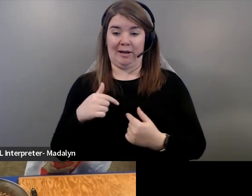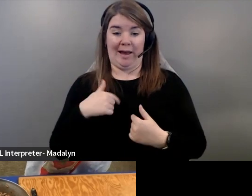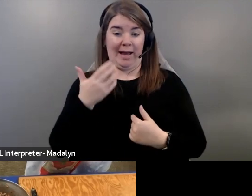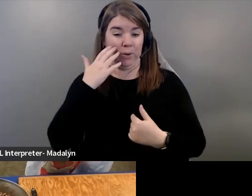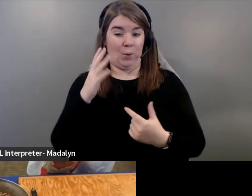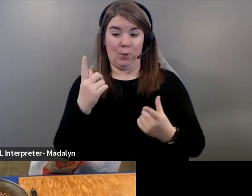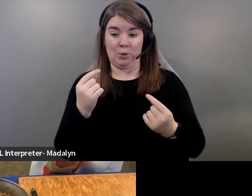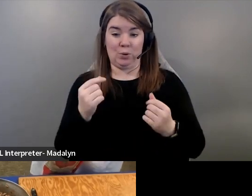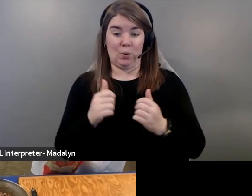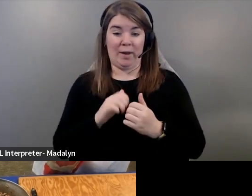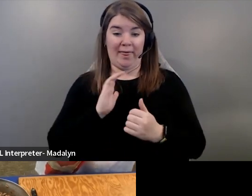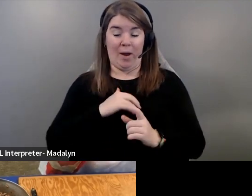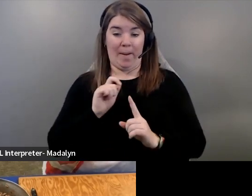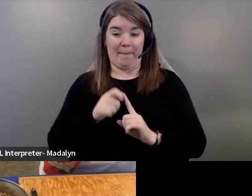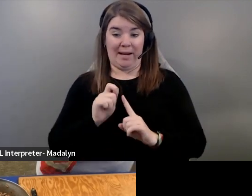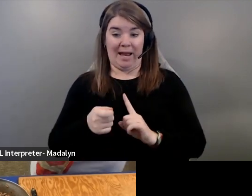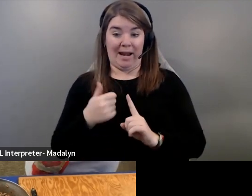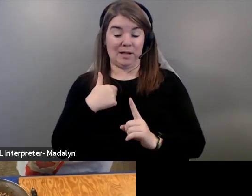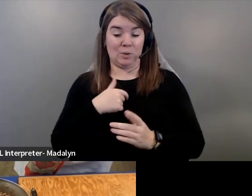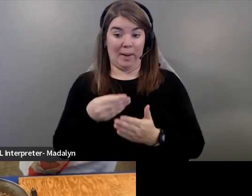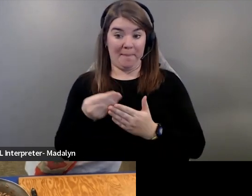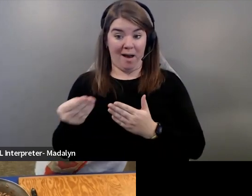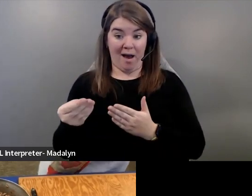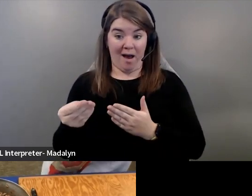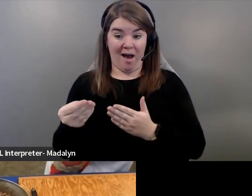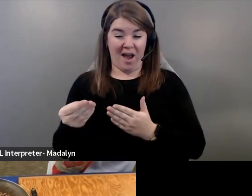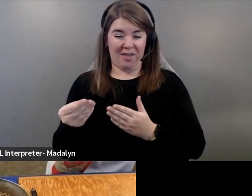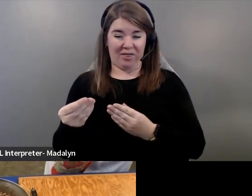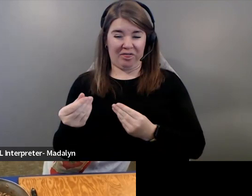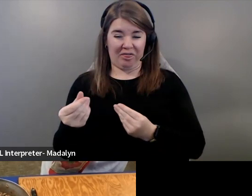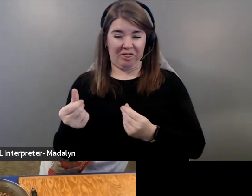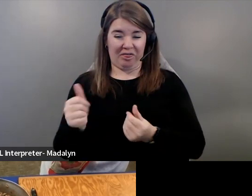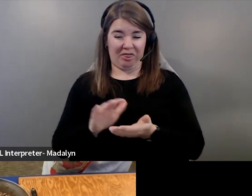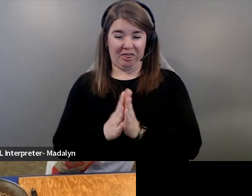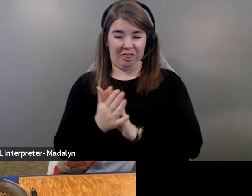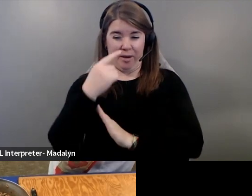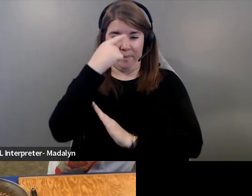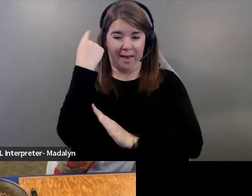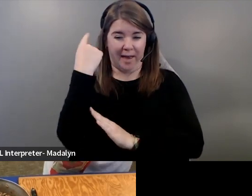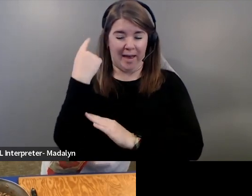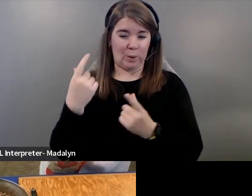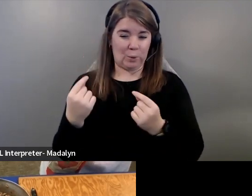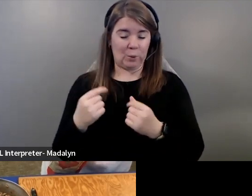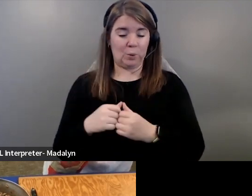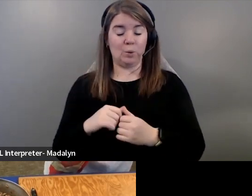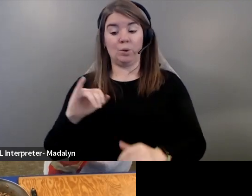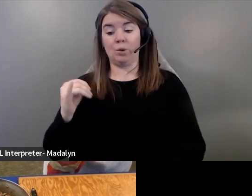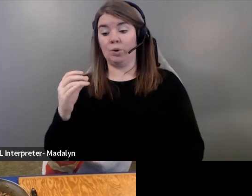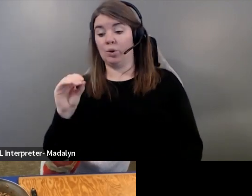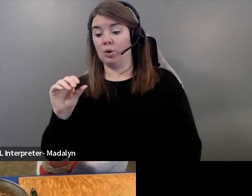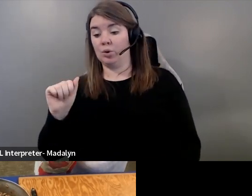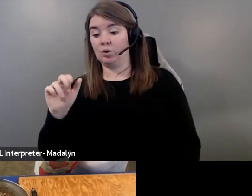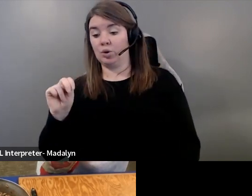our bananas we buy when they start to get black spots on them. Joan LaBelle said, I'm getting